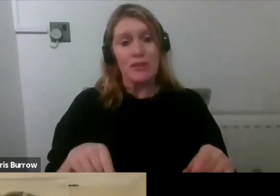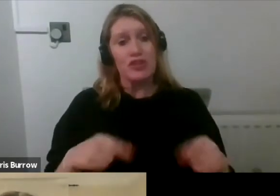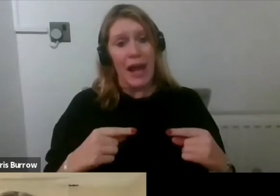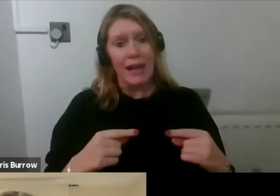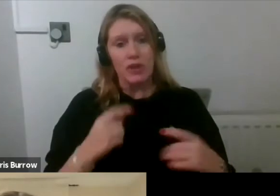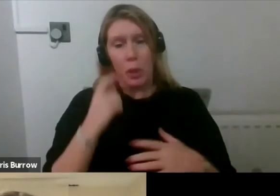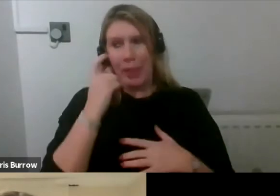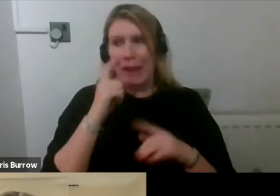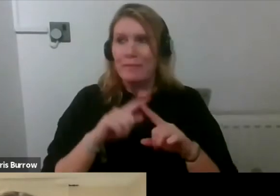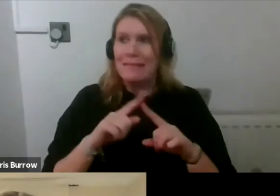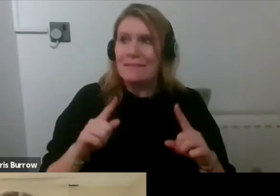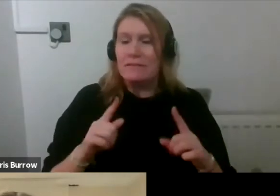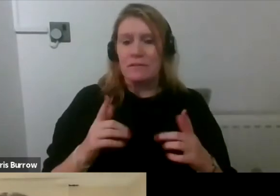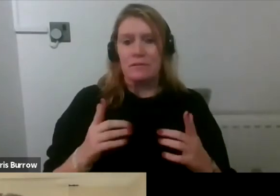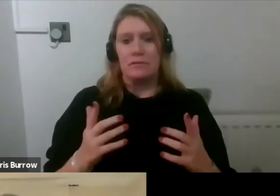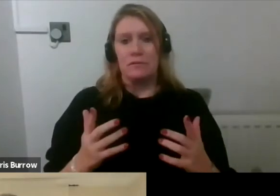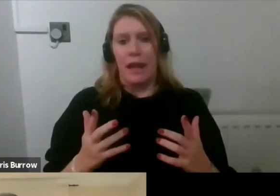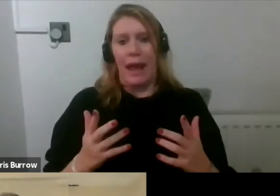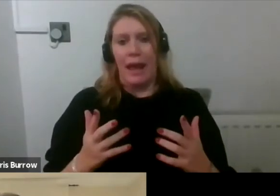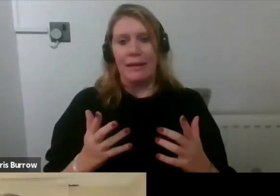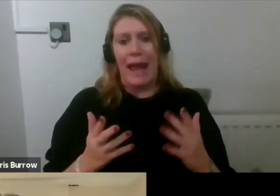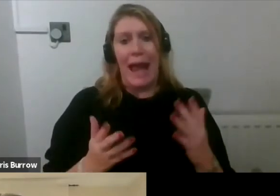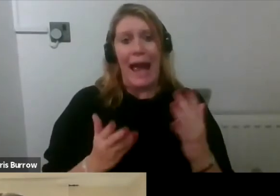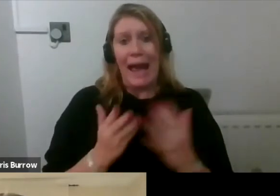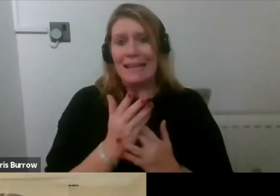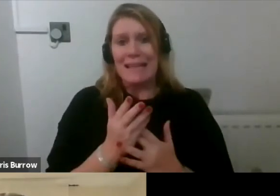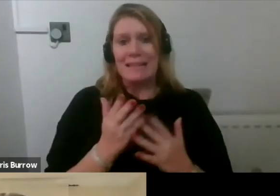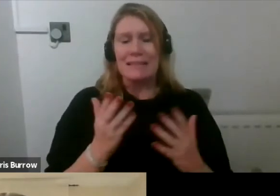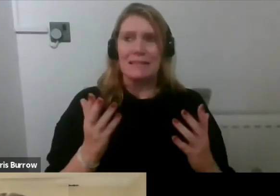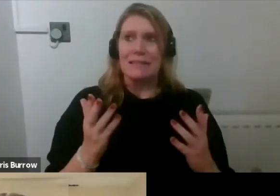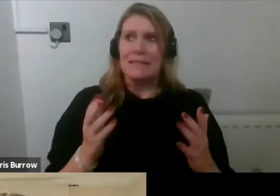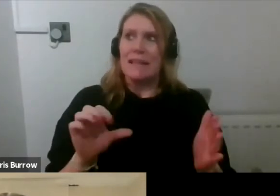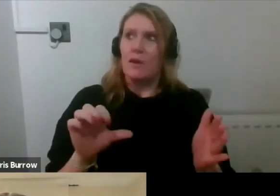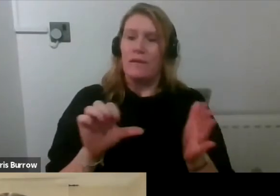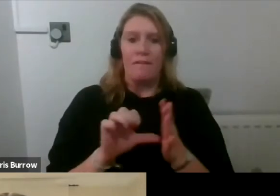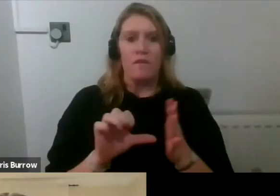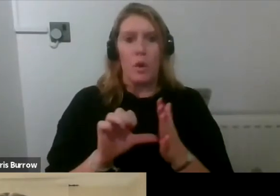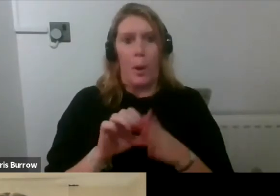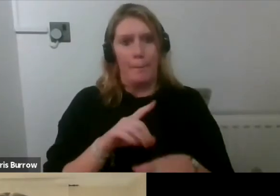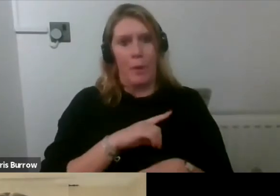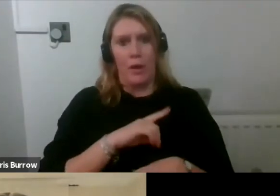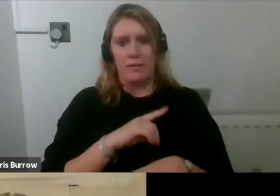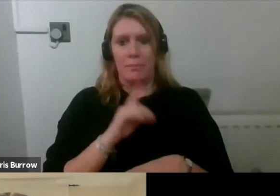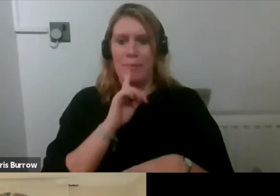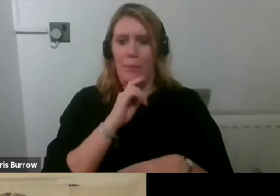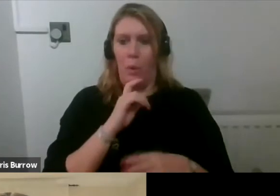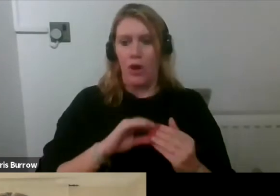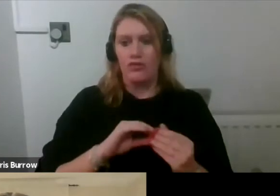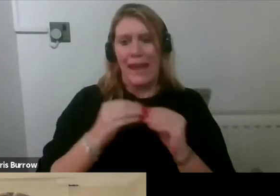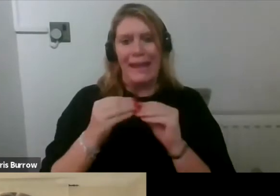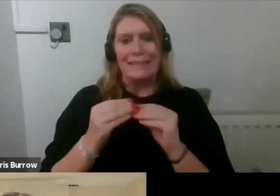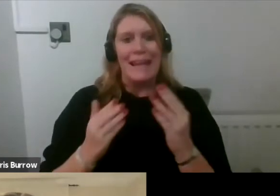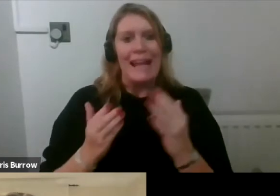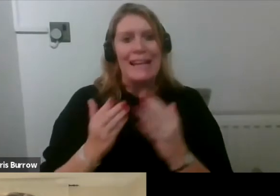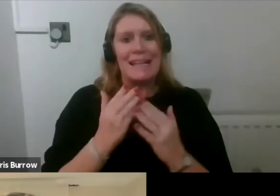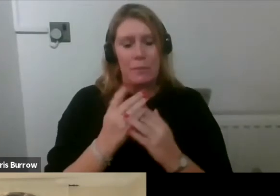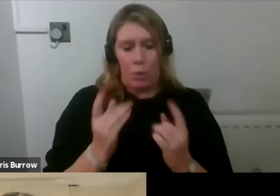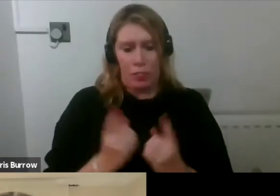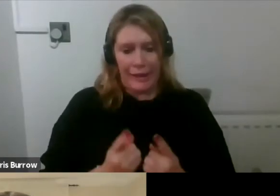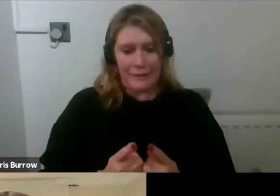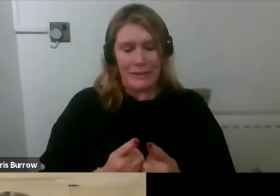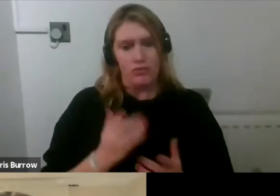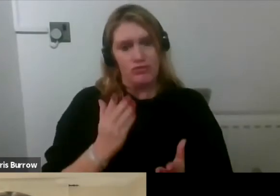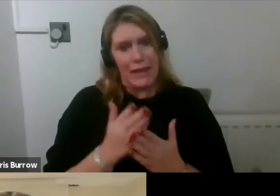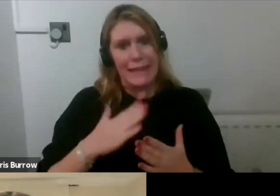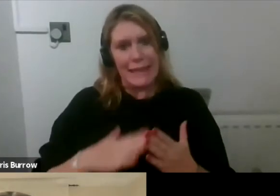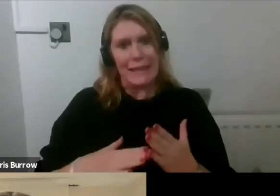it's a bit of a frontier still, access. A lot of people are not creating very accessible stuff, and I think it really needs to be pushed, and that needs to